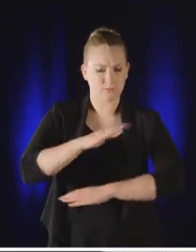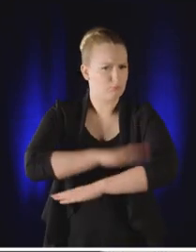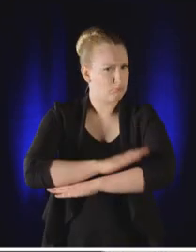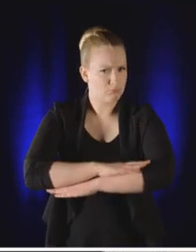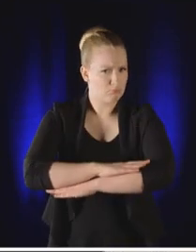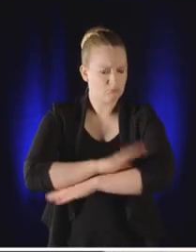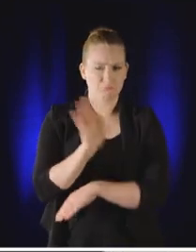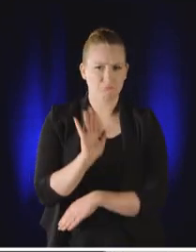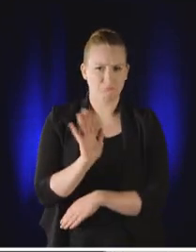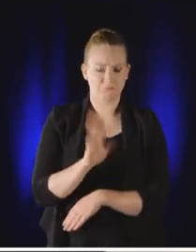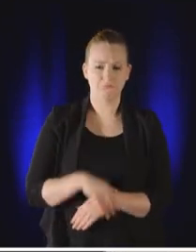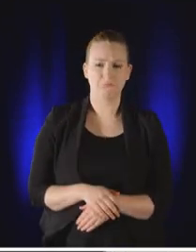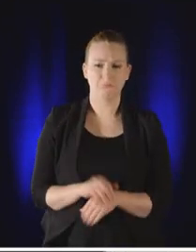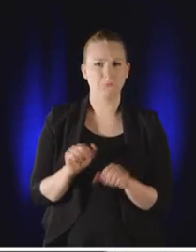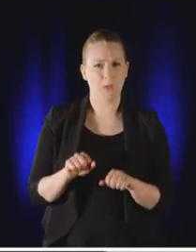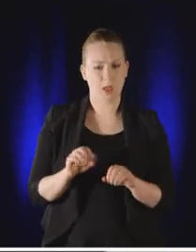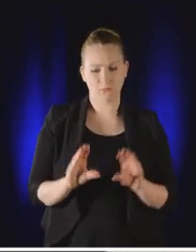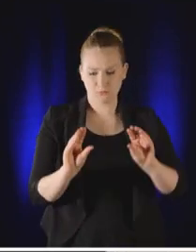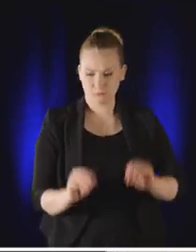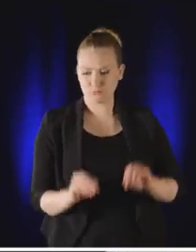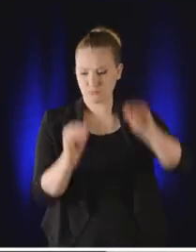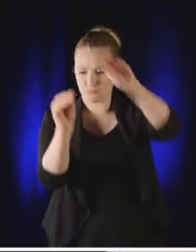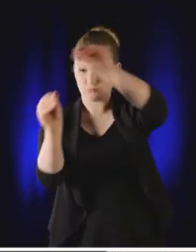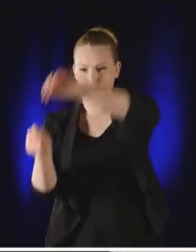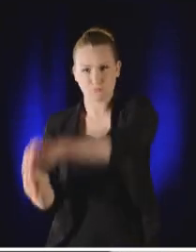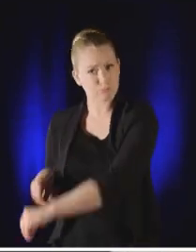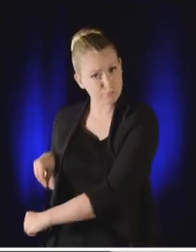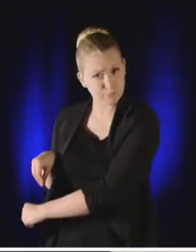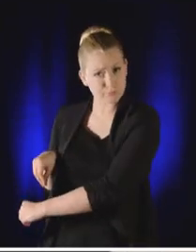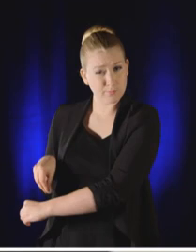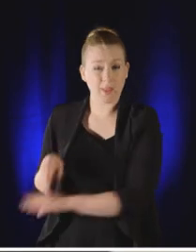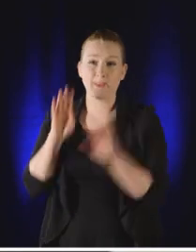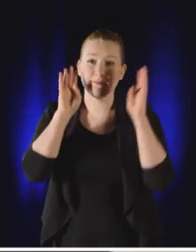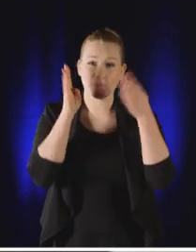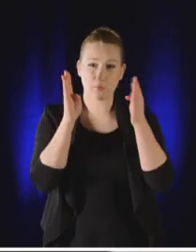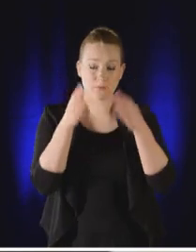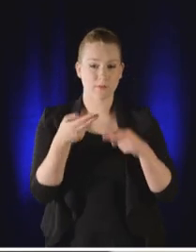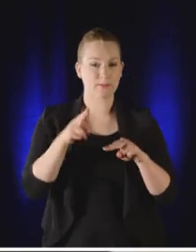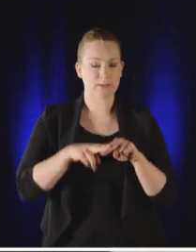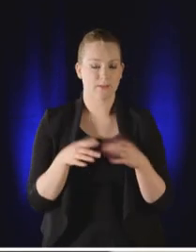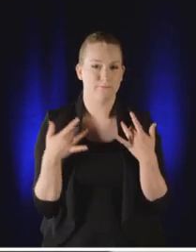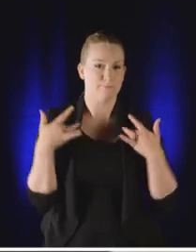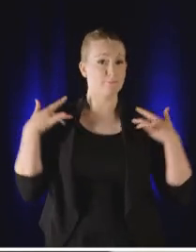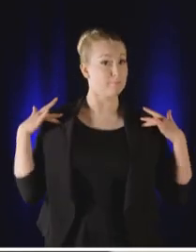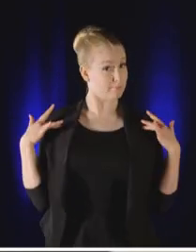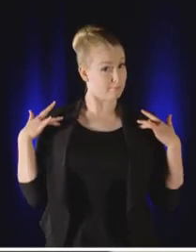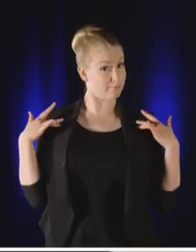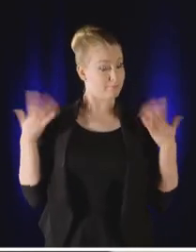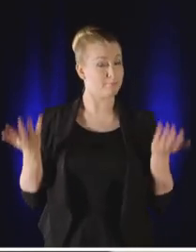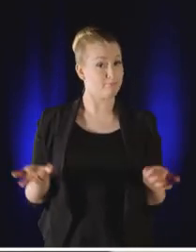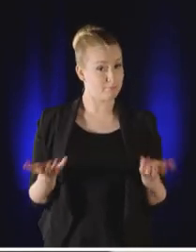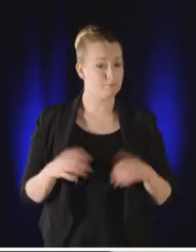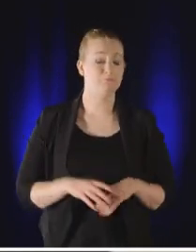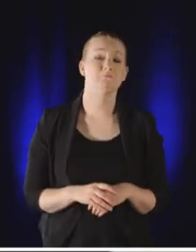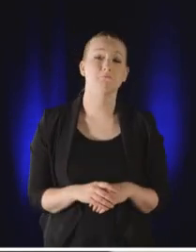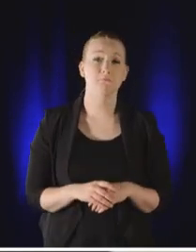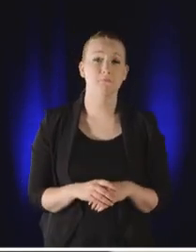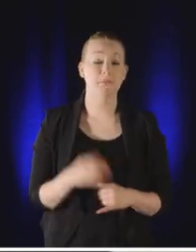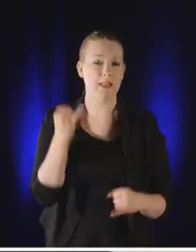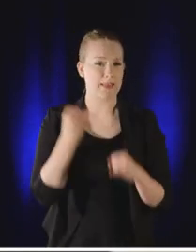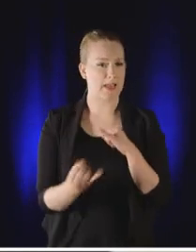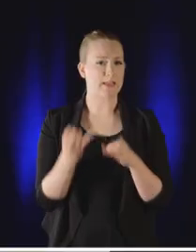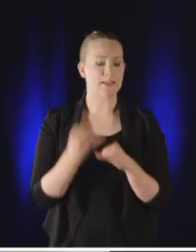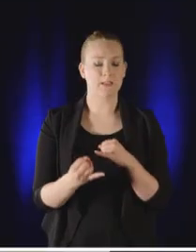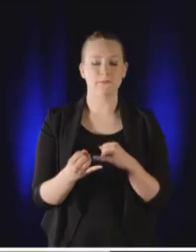writing surface in front of them. If they could just put it away, it would be a lot easier for them to focus on their posture and sit up straight.